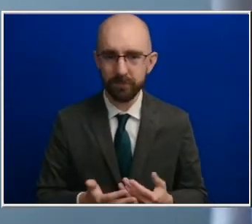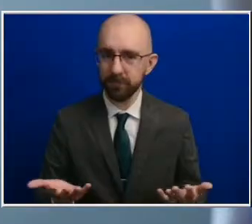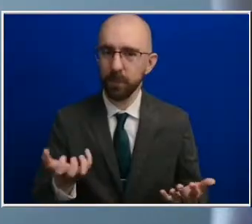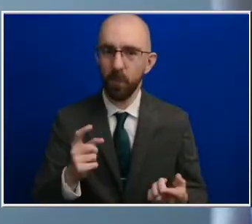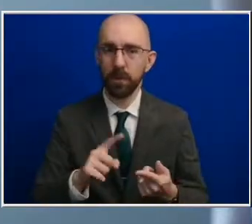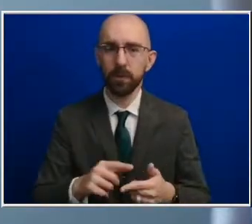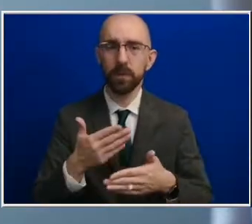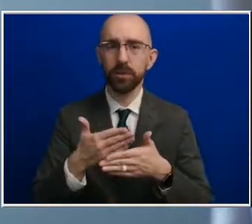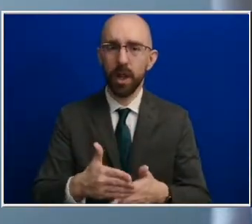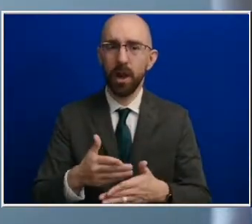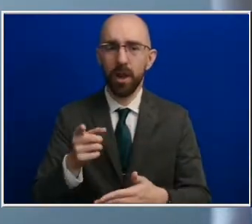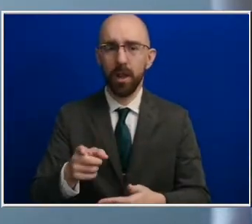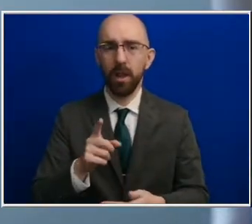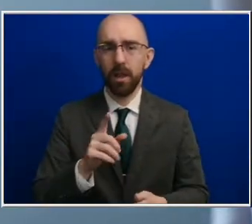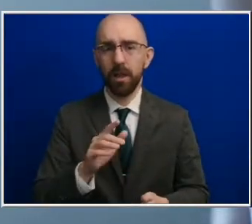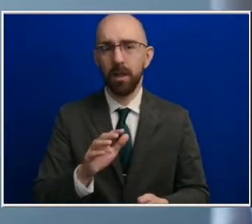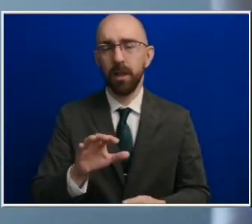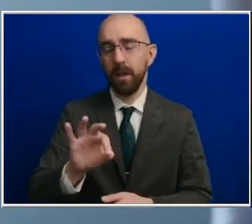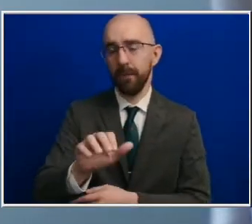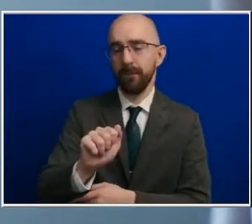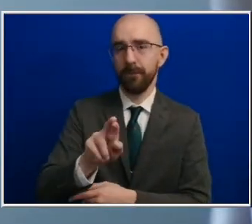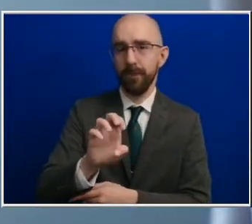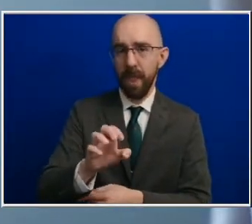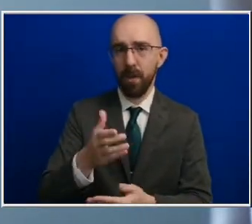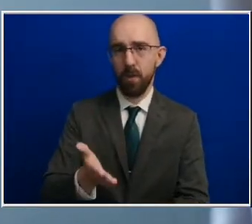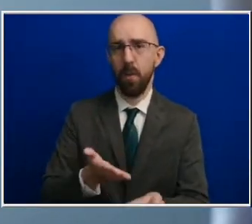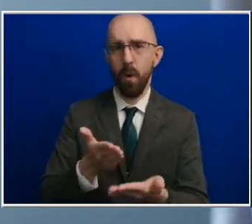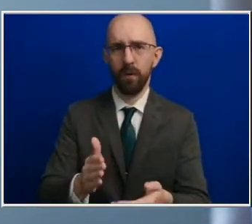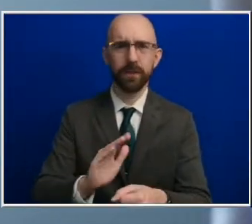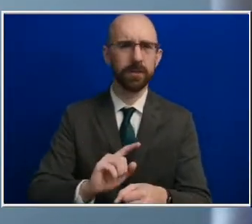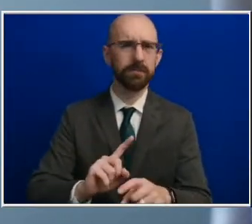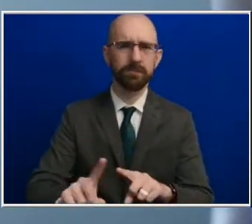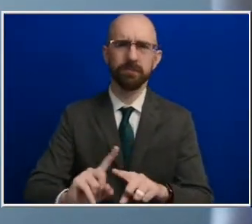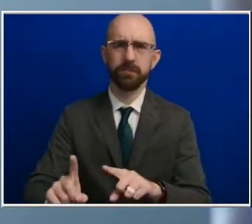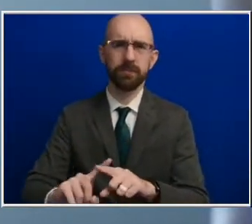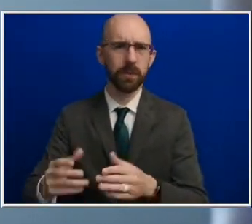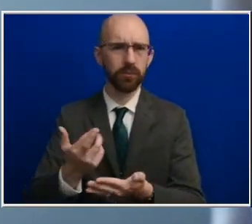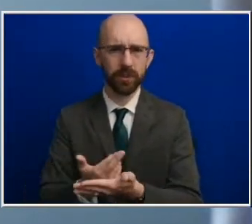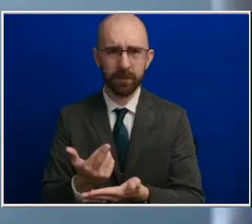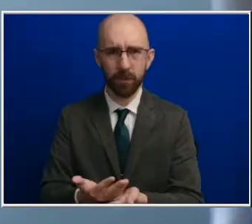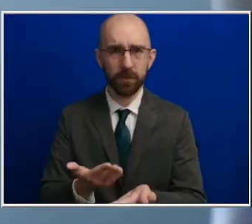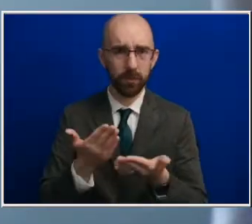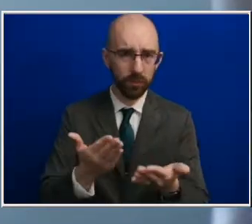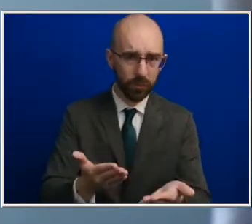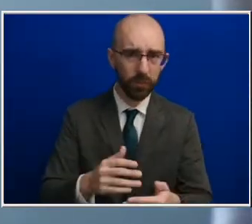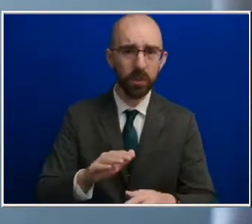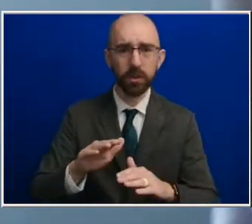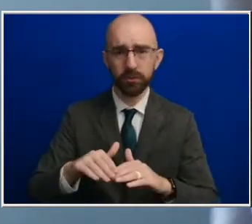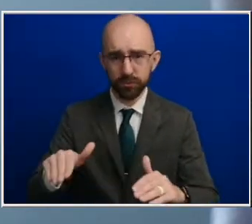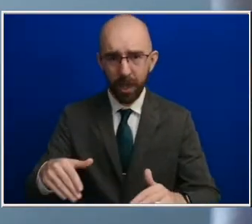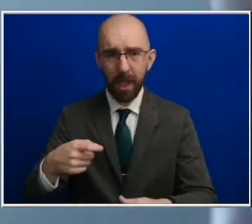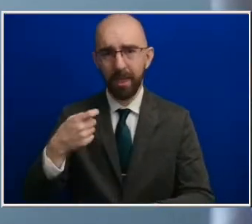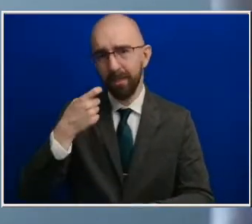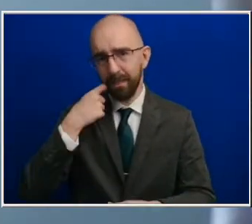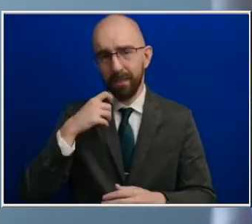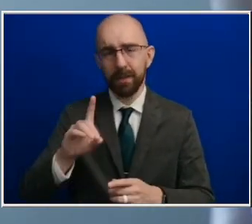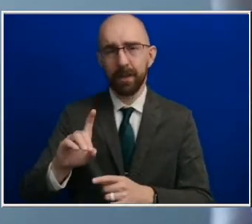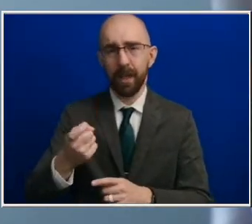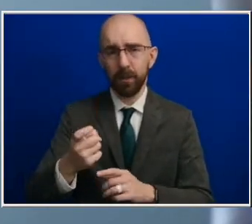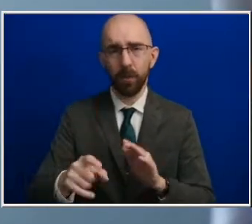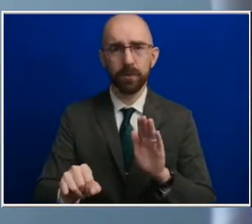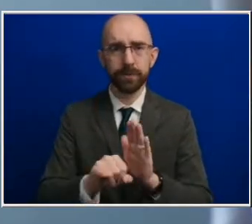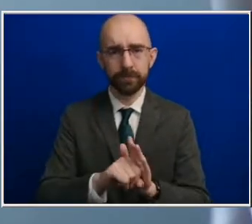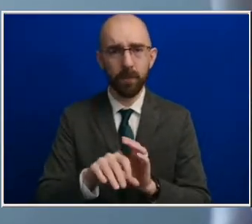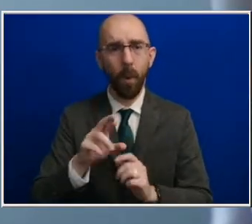share that FAIR offers a wealth of resources, whether you, your child are newly diagnosed or have been managing